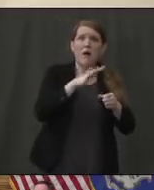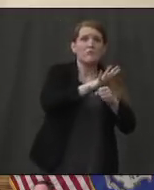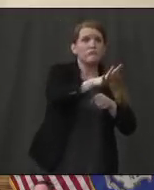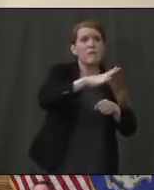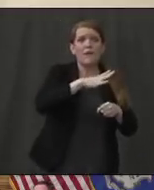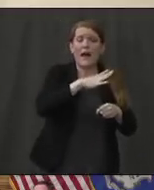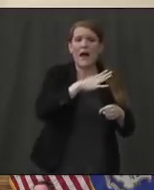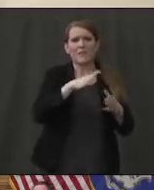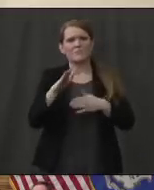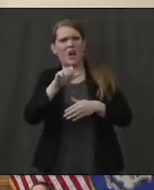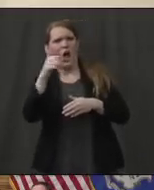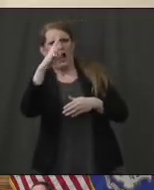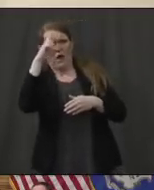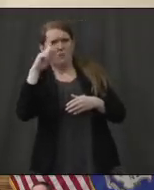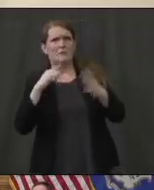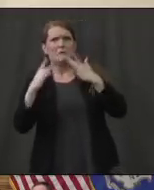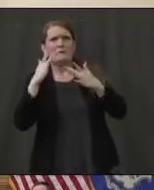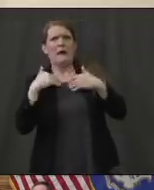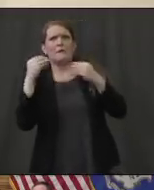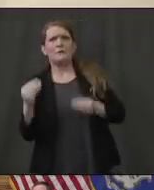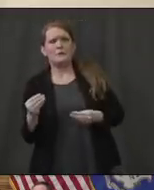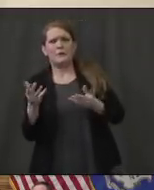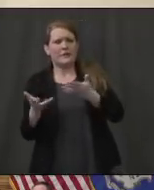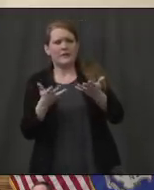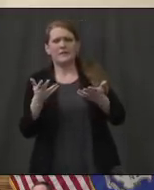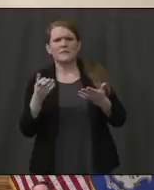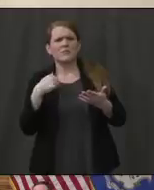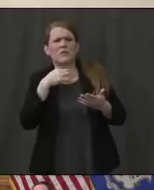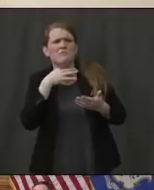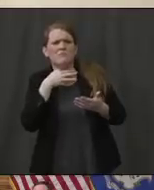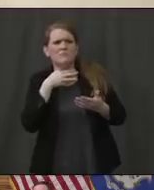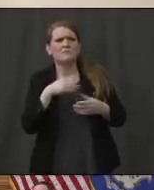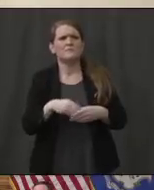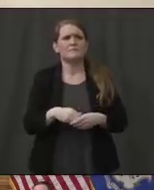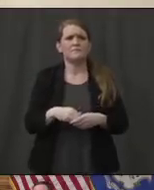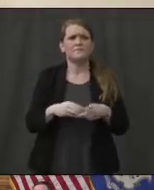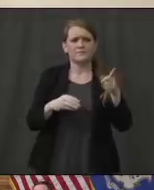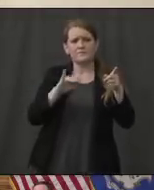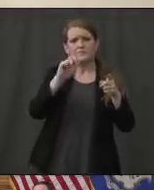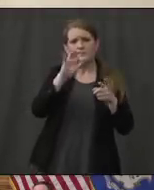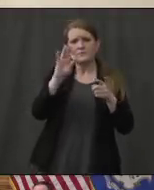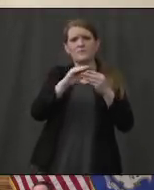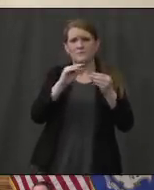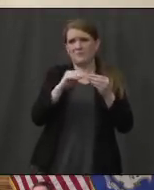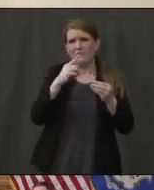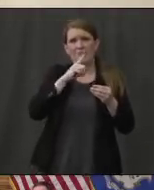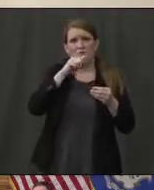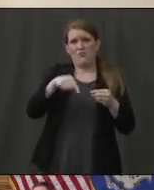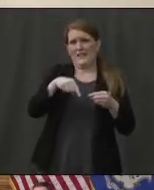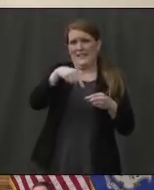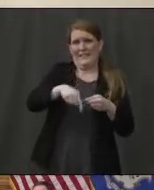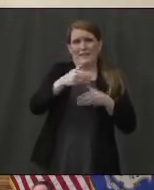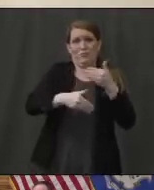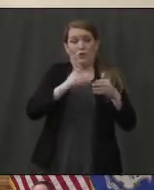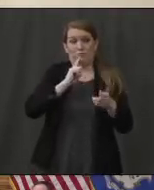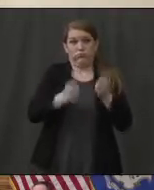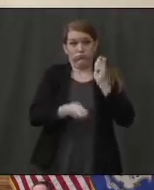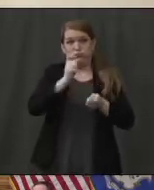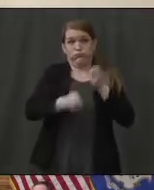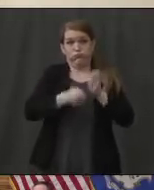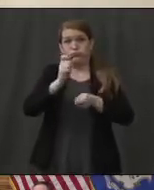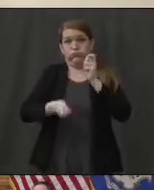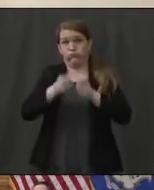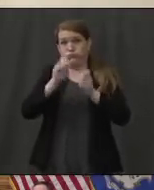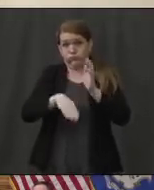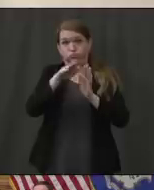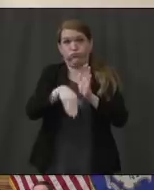among others? It's a dynamic process. So we're all scouring the globe, working all day, every day, trying to